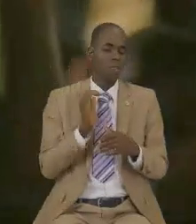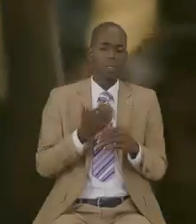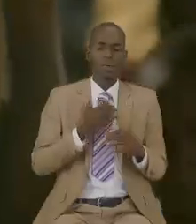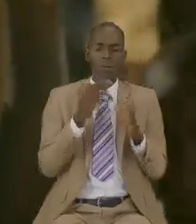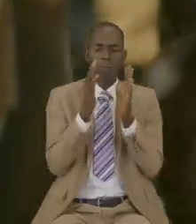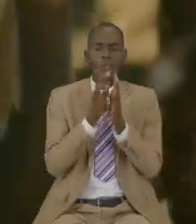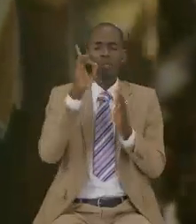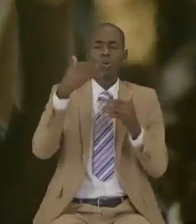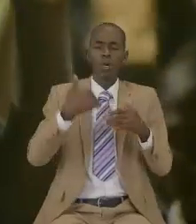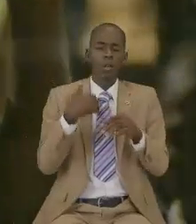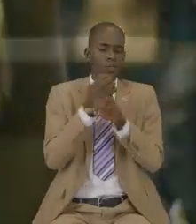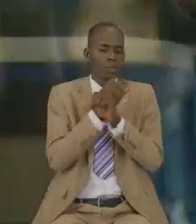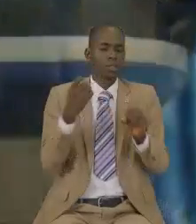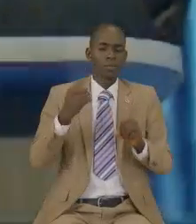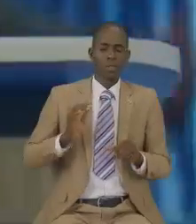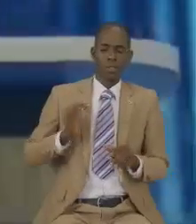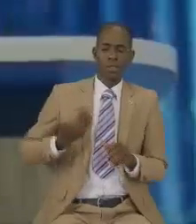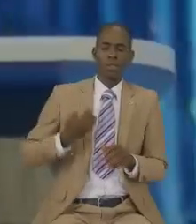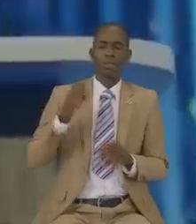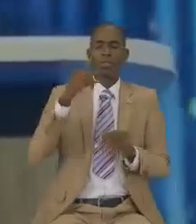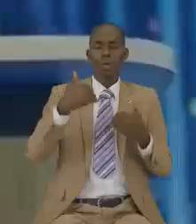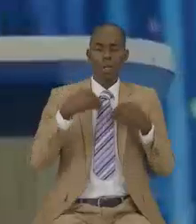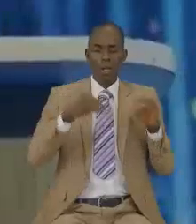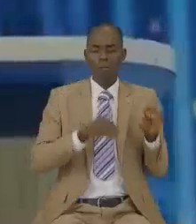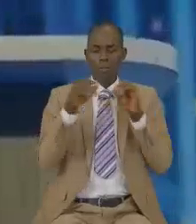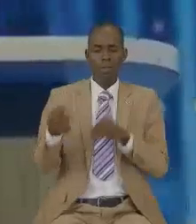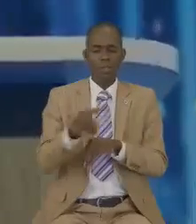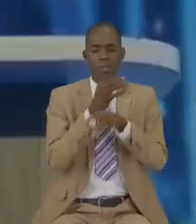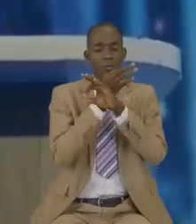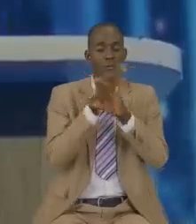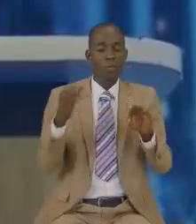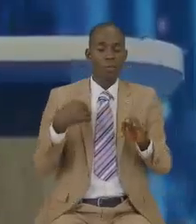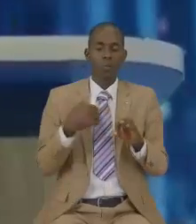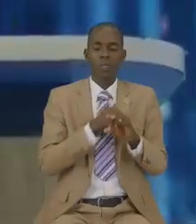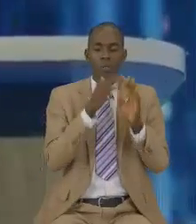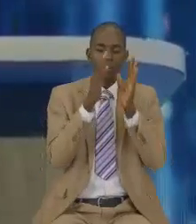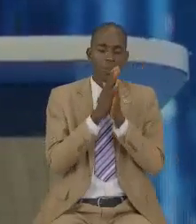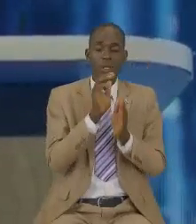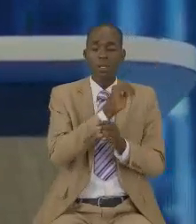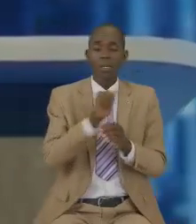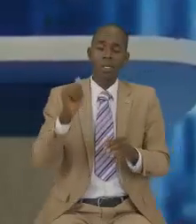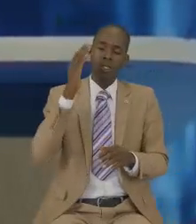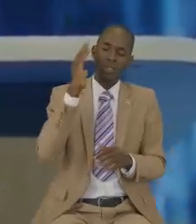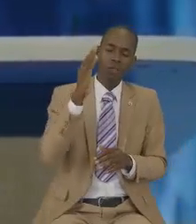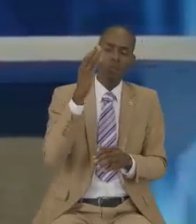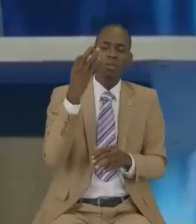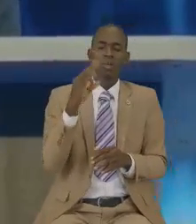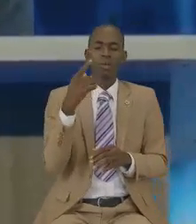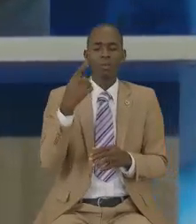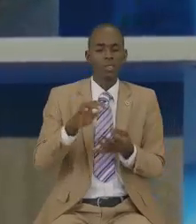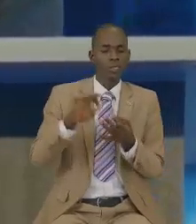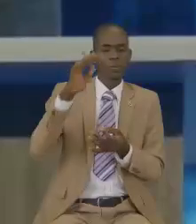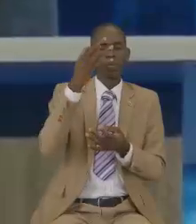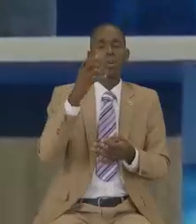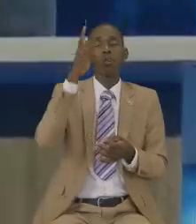have saved the souls. You have set them free. We pray the testimony of the Spirit of God